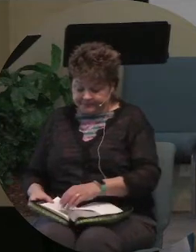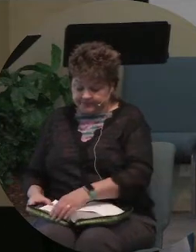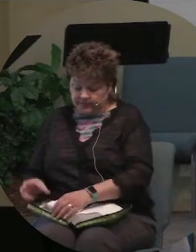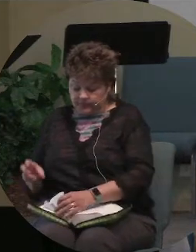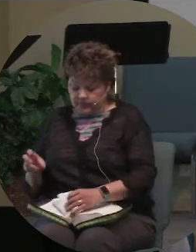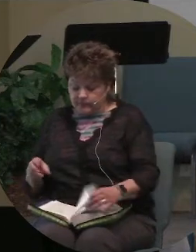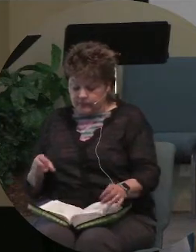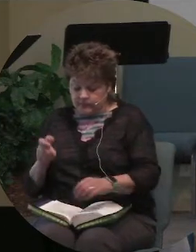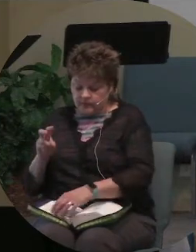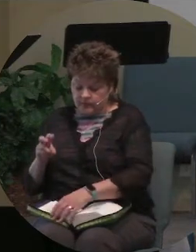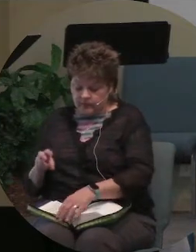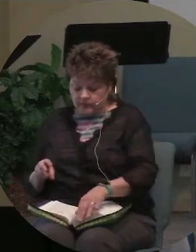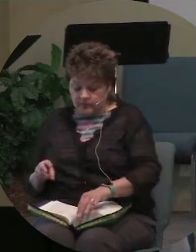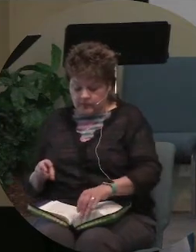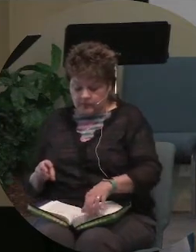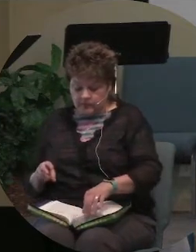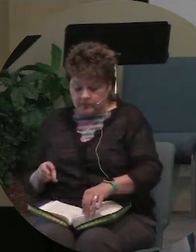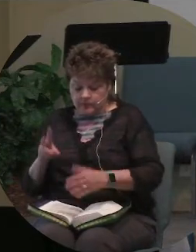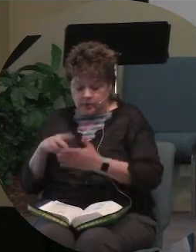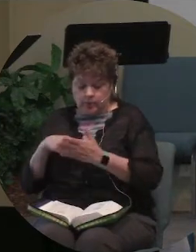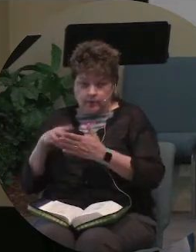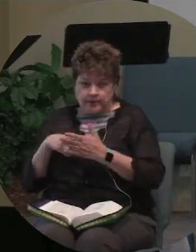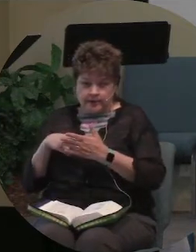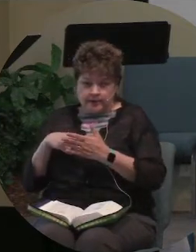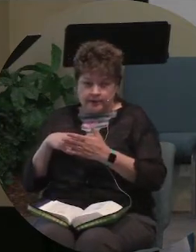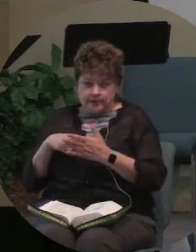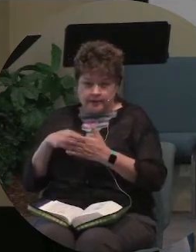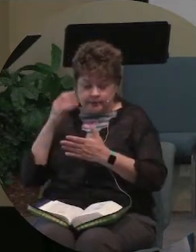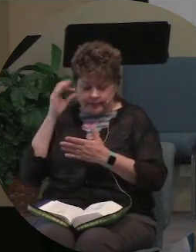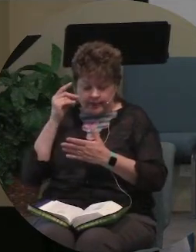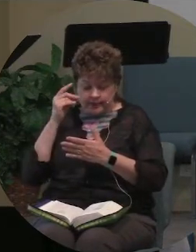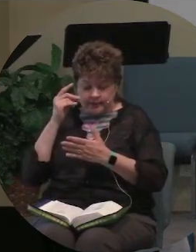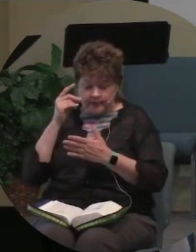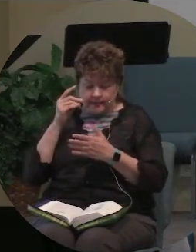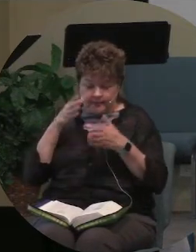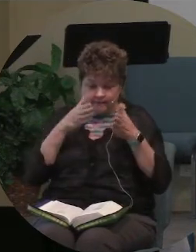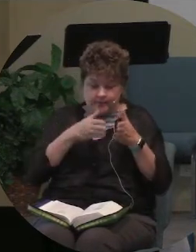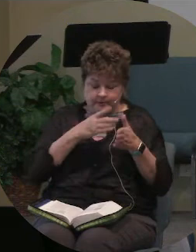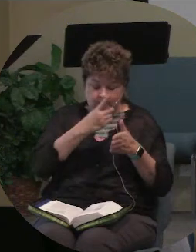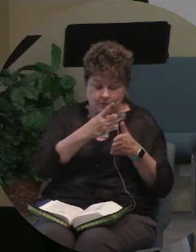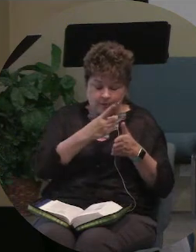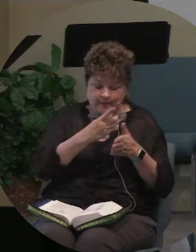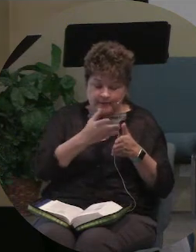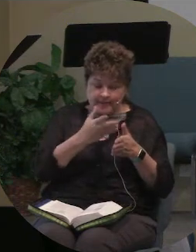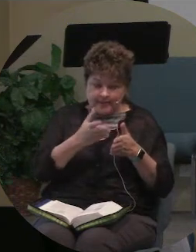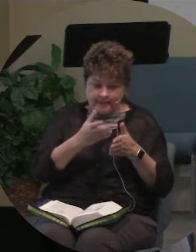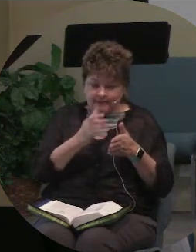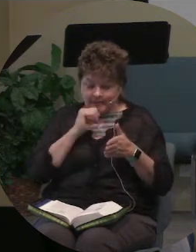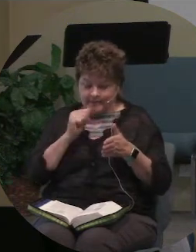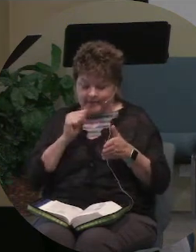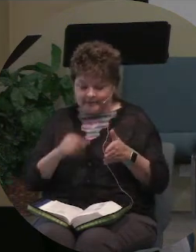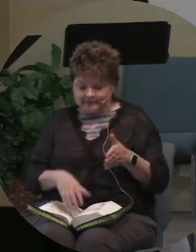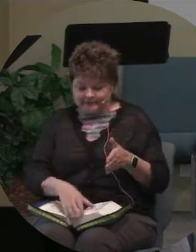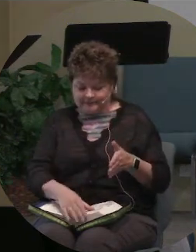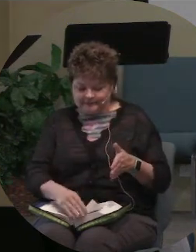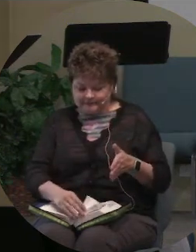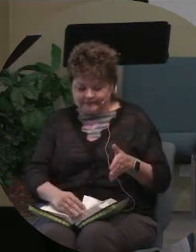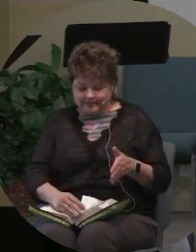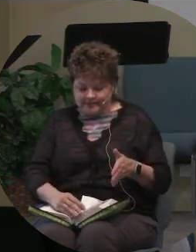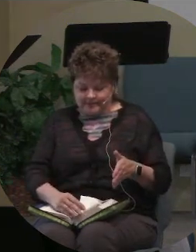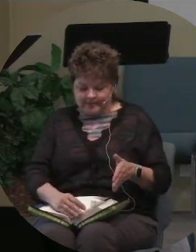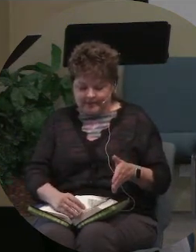it. Because you're going to think I'm going to focus on one thing and I'm not. Well, you probably will. I'm not a mind reader, I don't